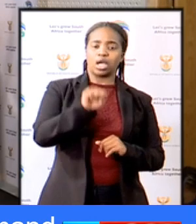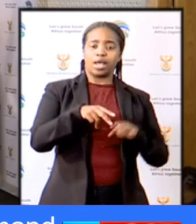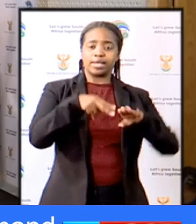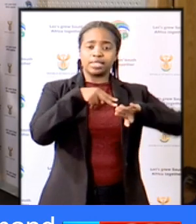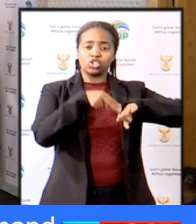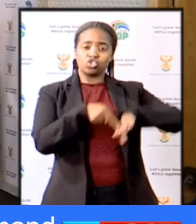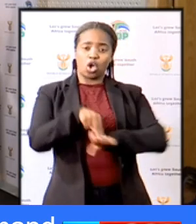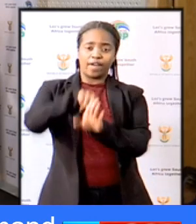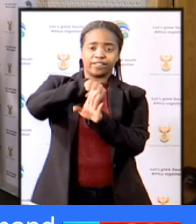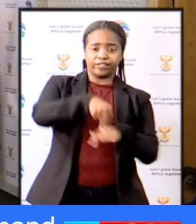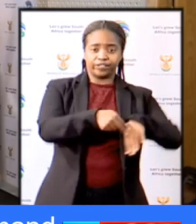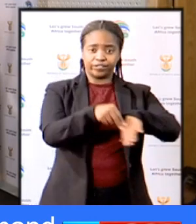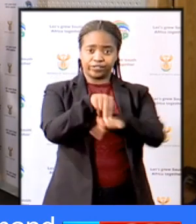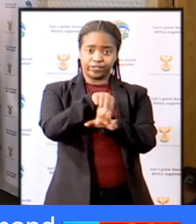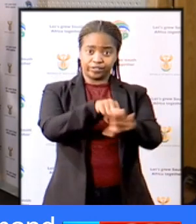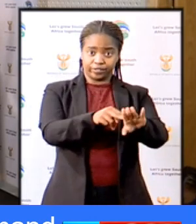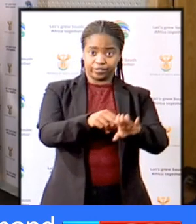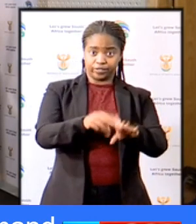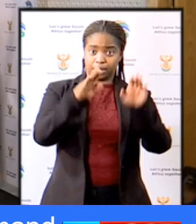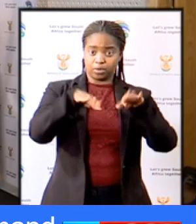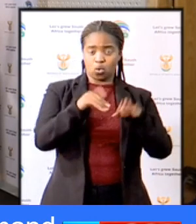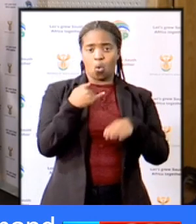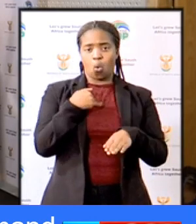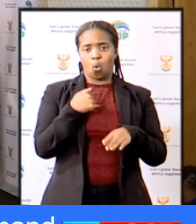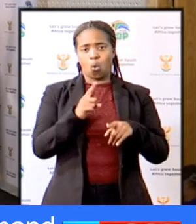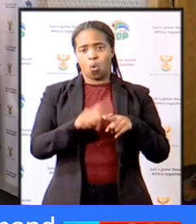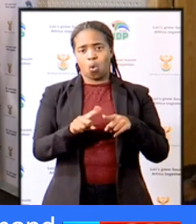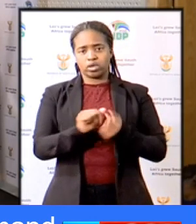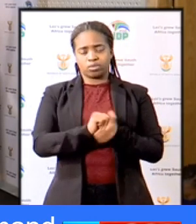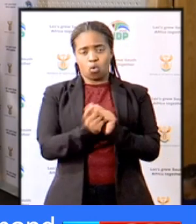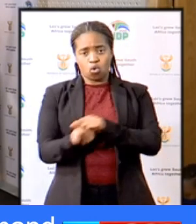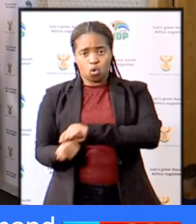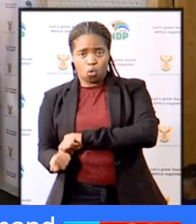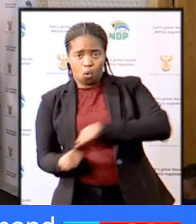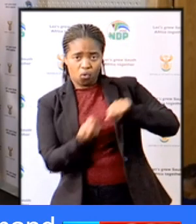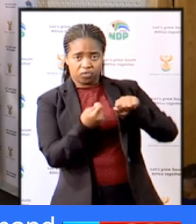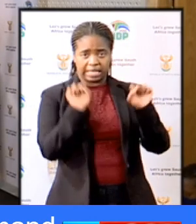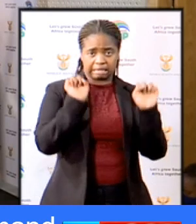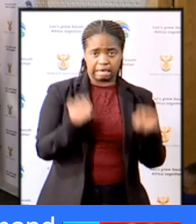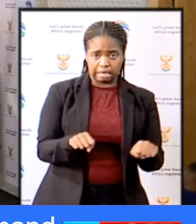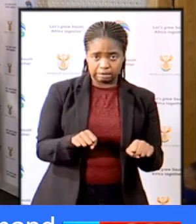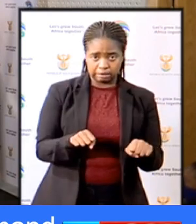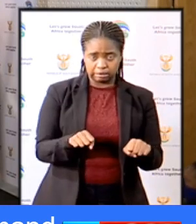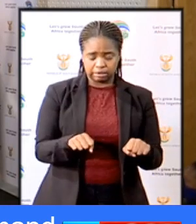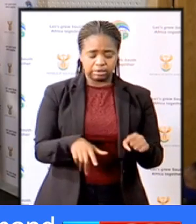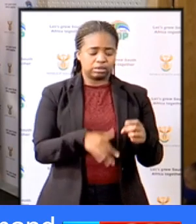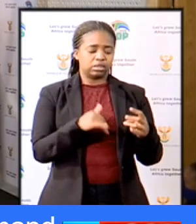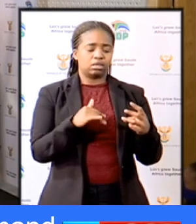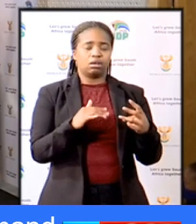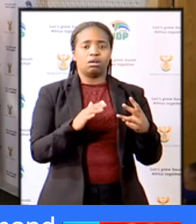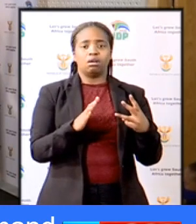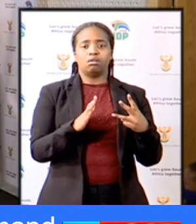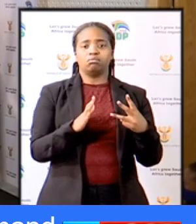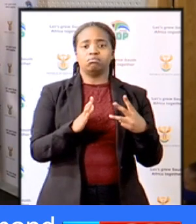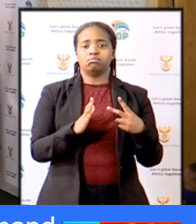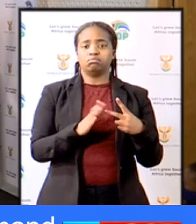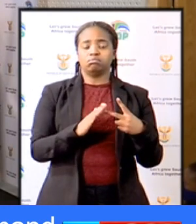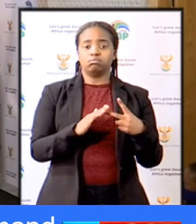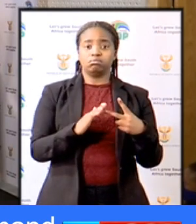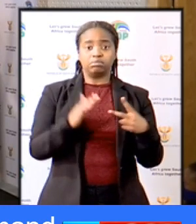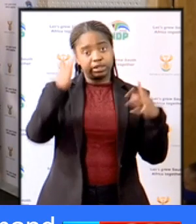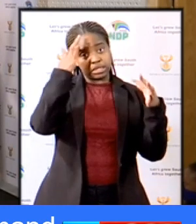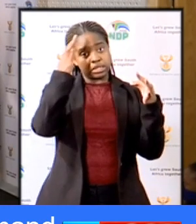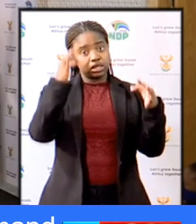surf and play non-contact sports such as golf for exercise? He's also asking, has there been any decision or